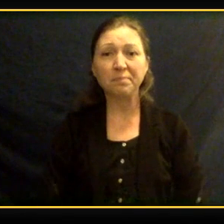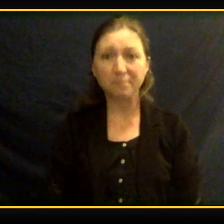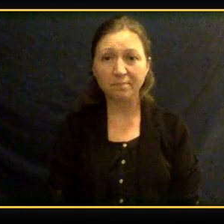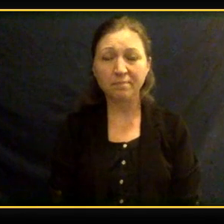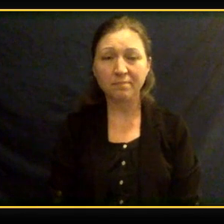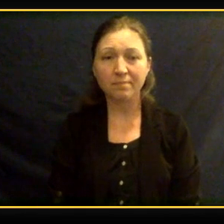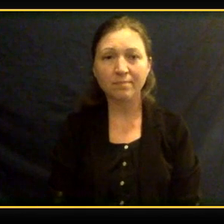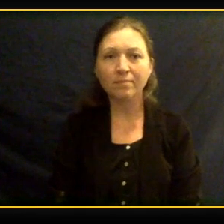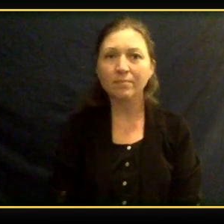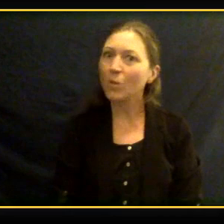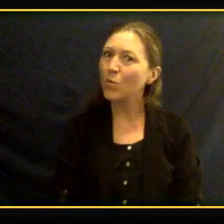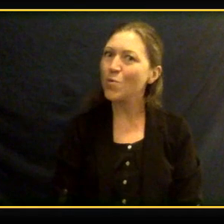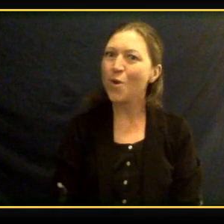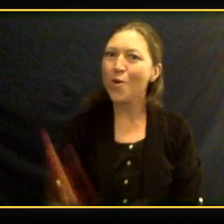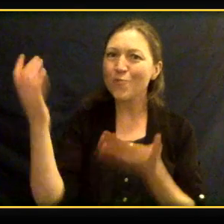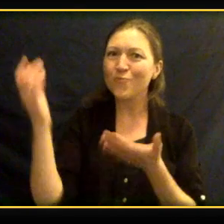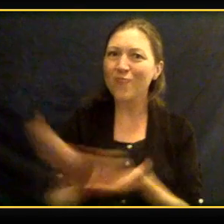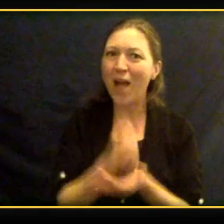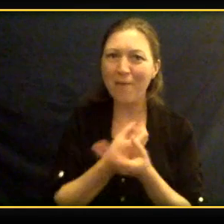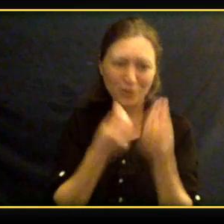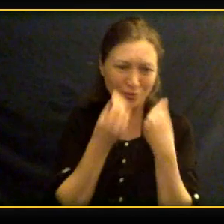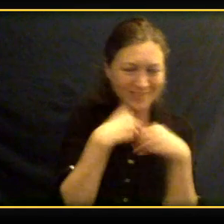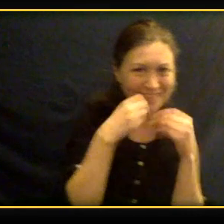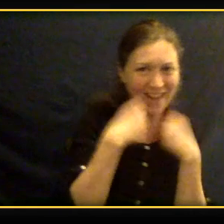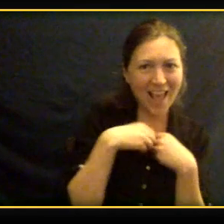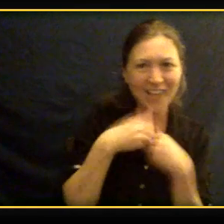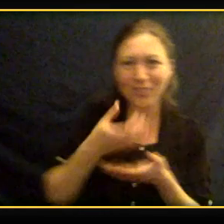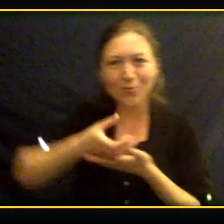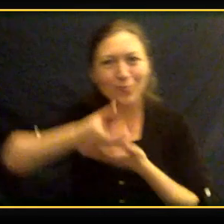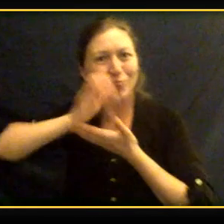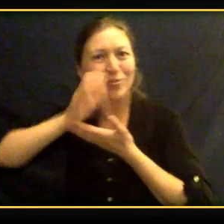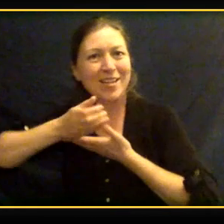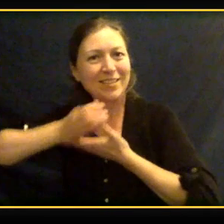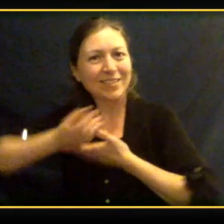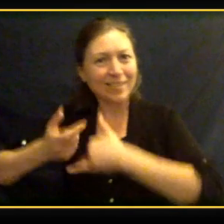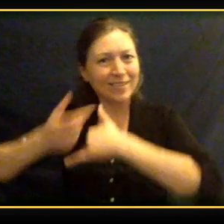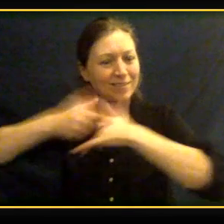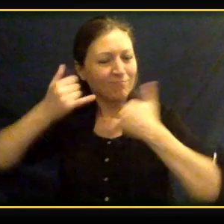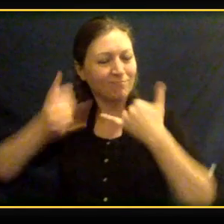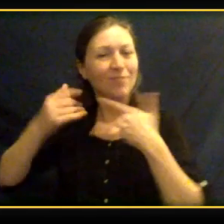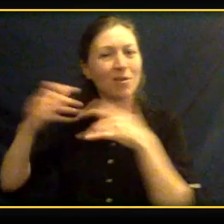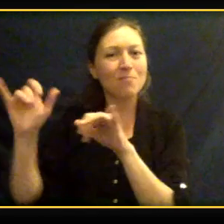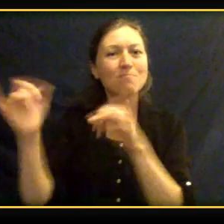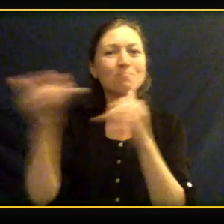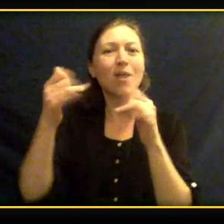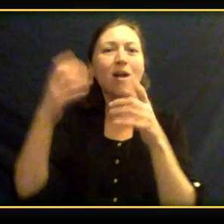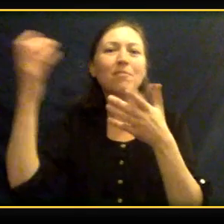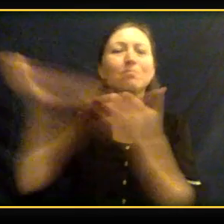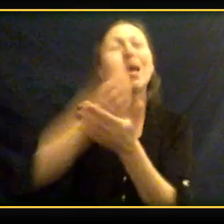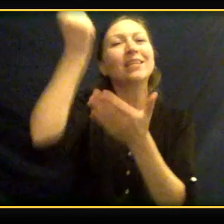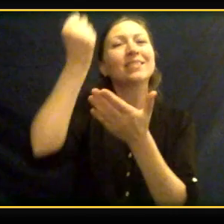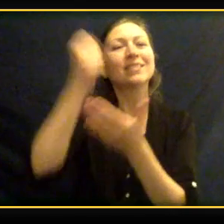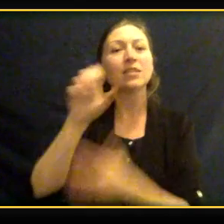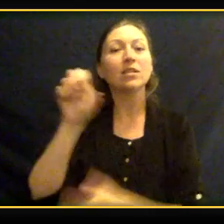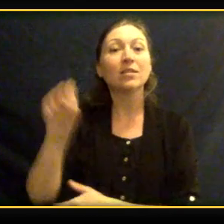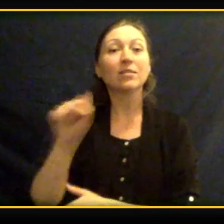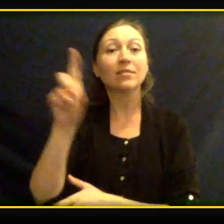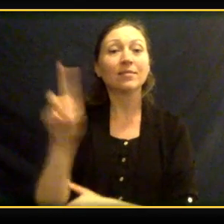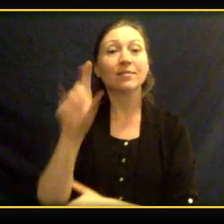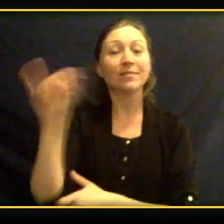Grab your snacks and drinks. It's time to party to the max. Starkloff Disability Institute 2020 Virtual